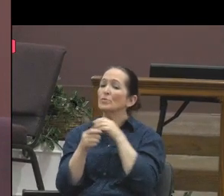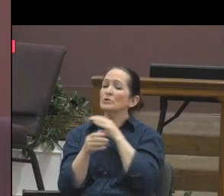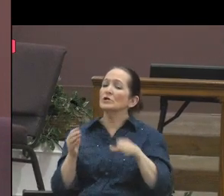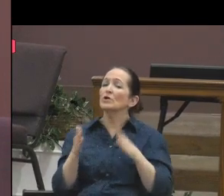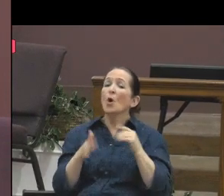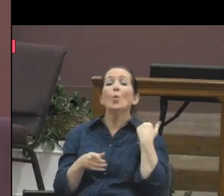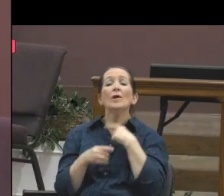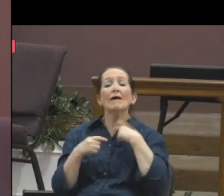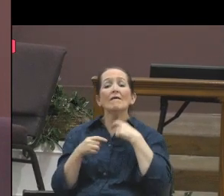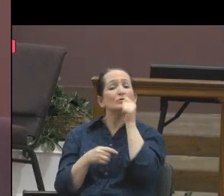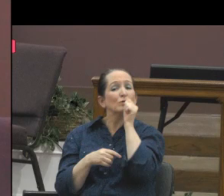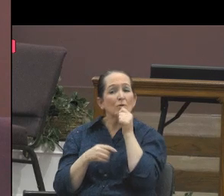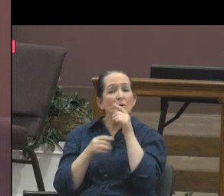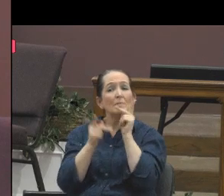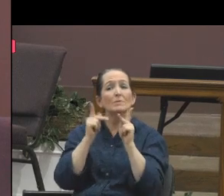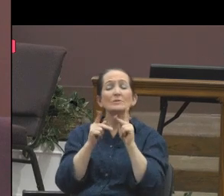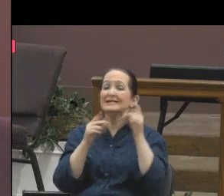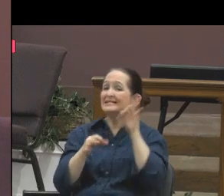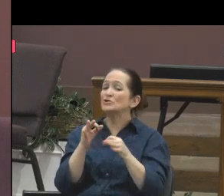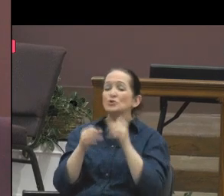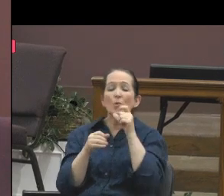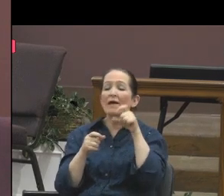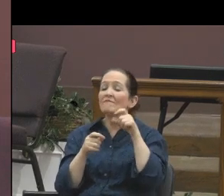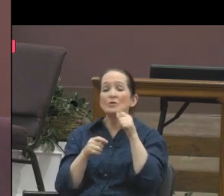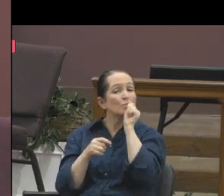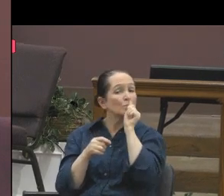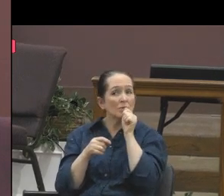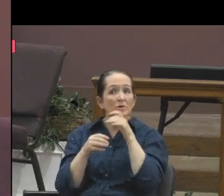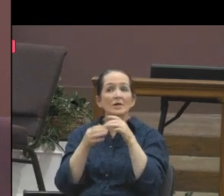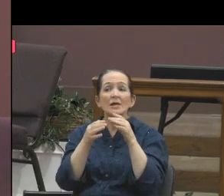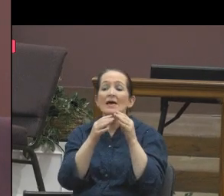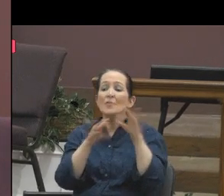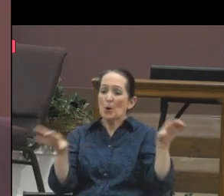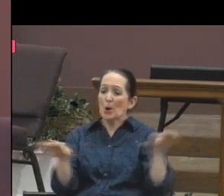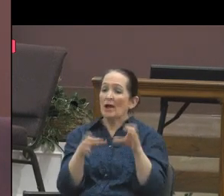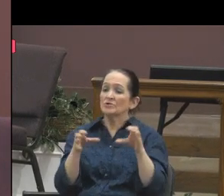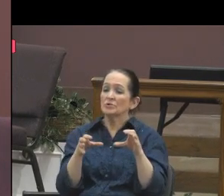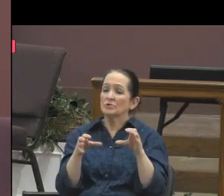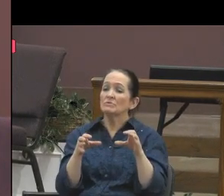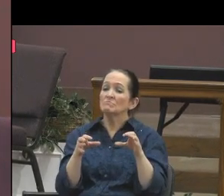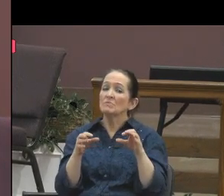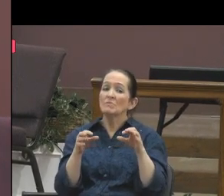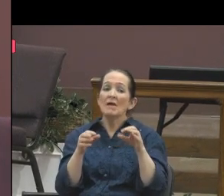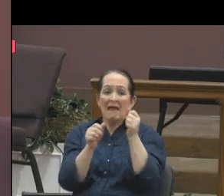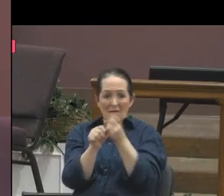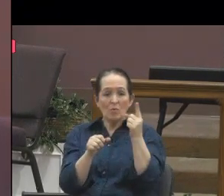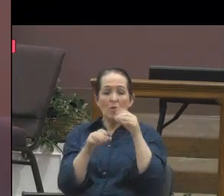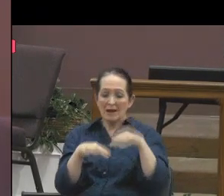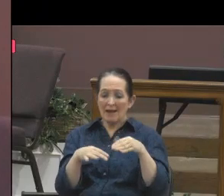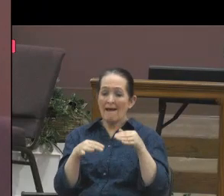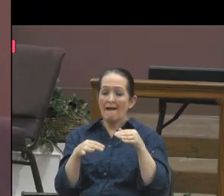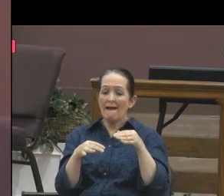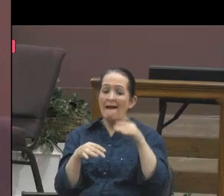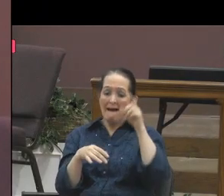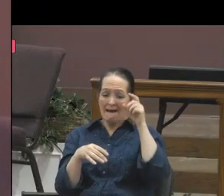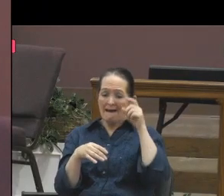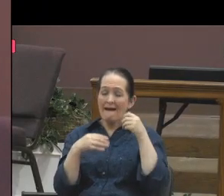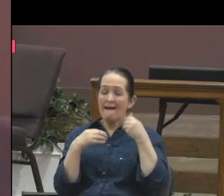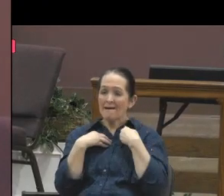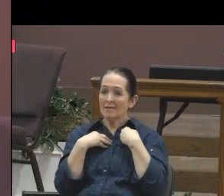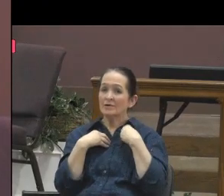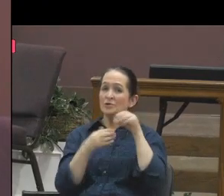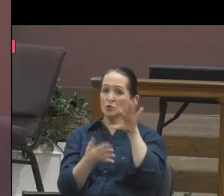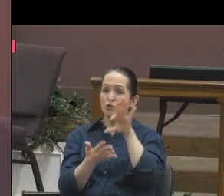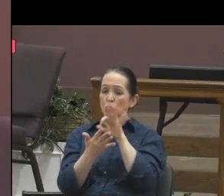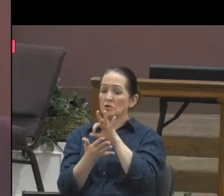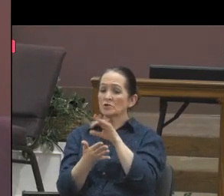have to tolerate their actions. But they have a choice of what they're going to do with Jesus. Everyone